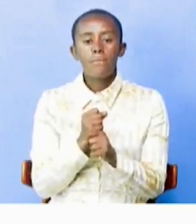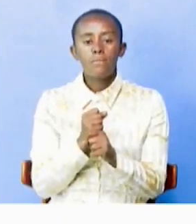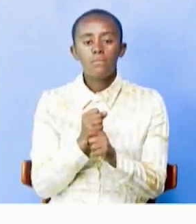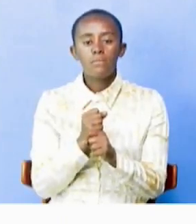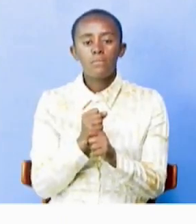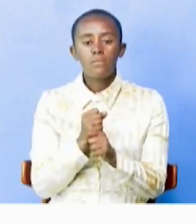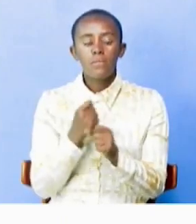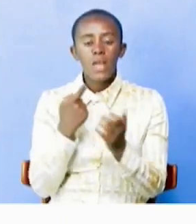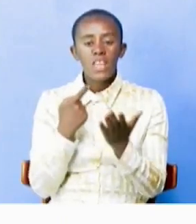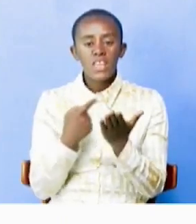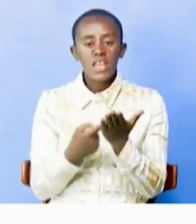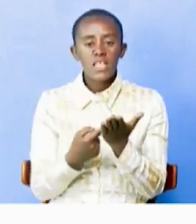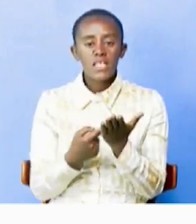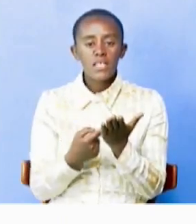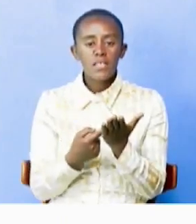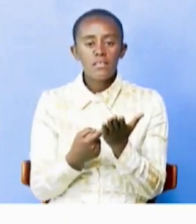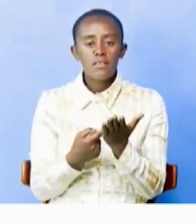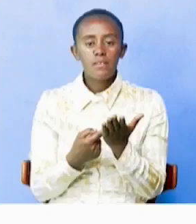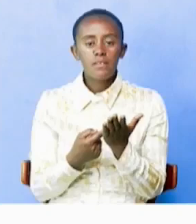this